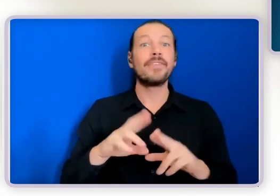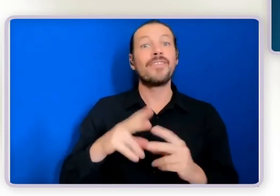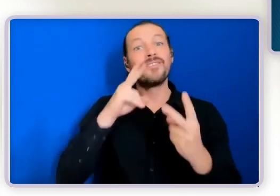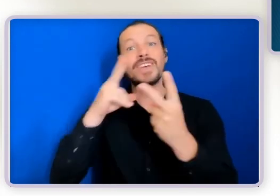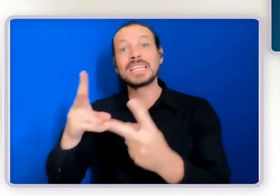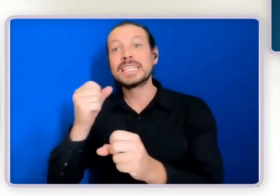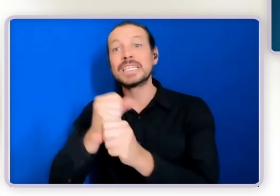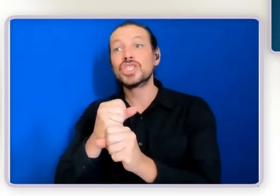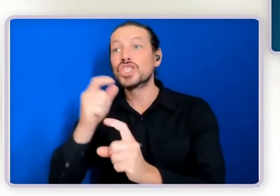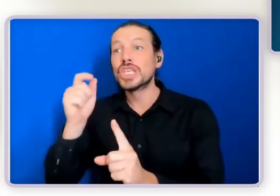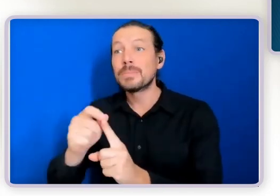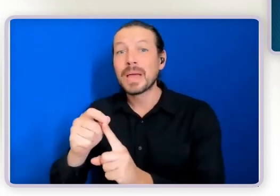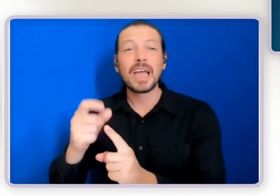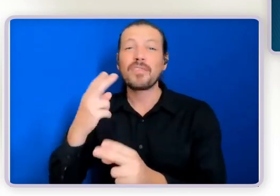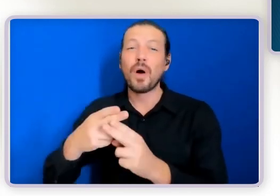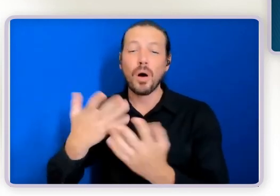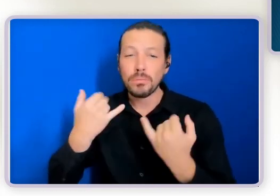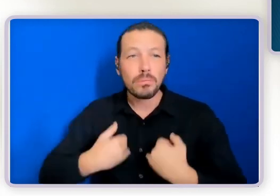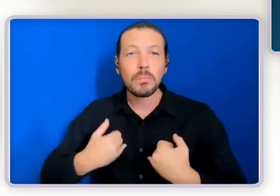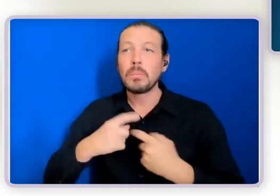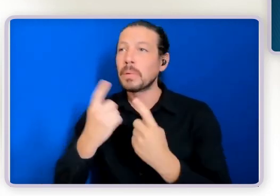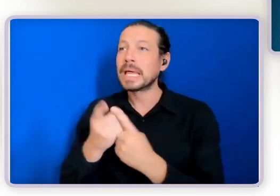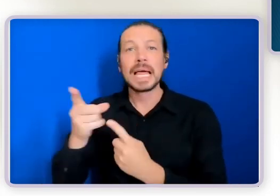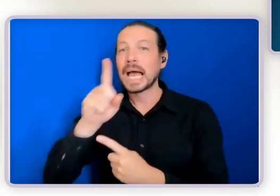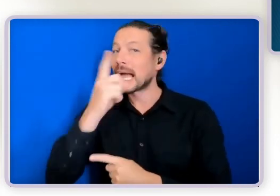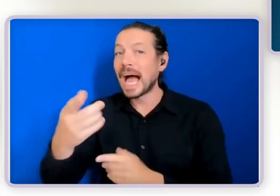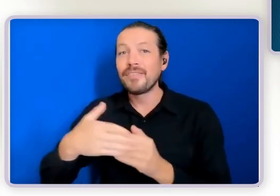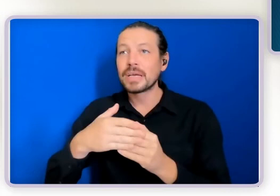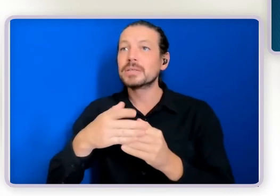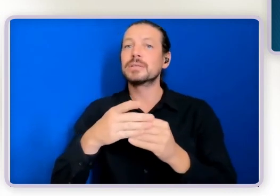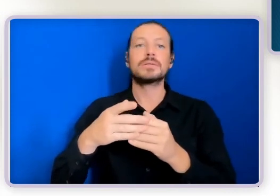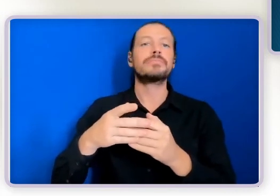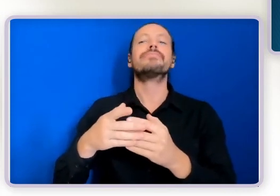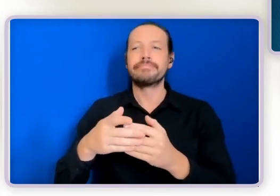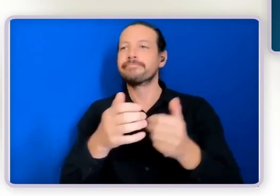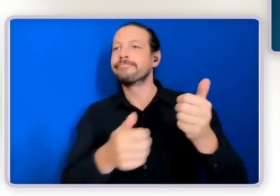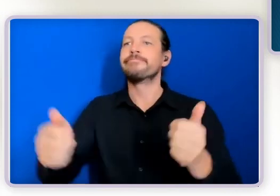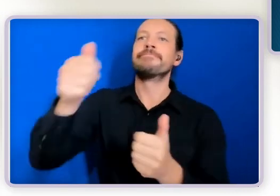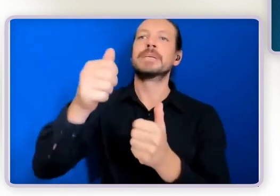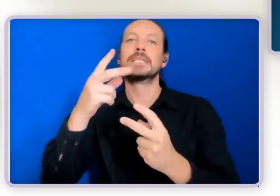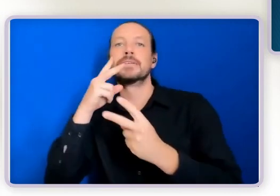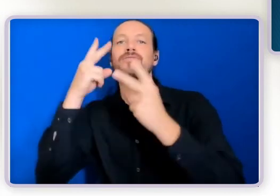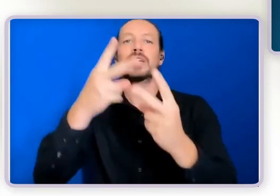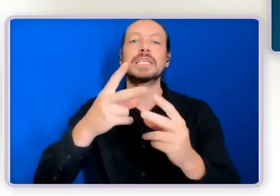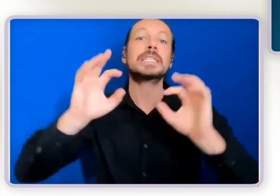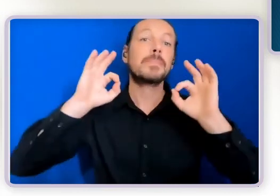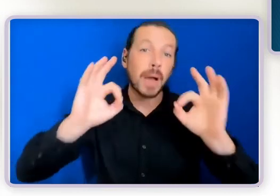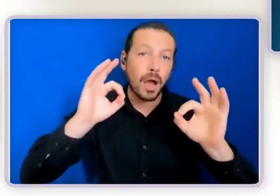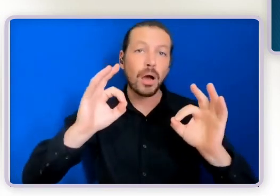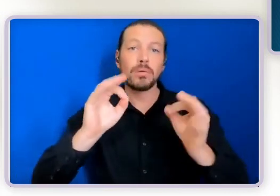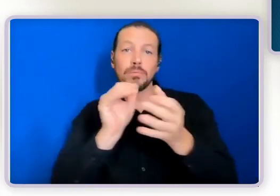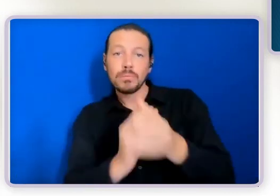chain. The approach to medical and illness should be exactly the same in terms of